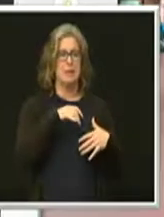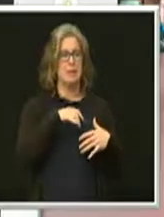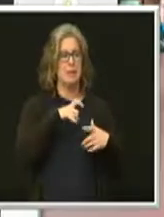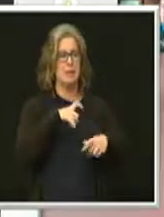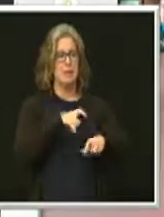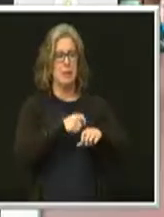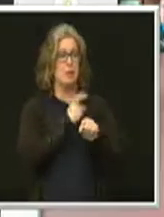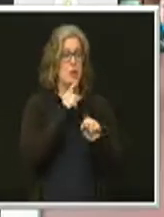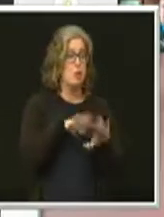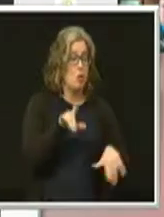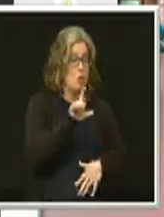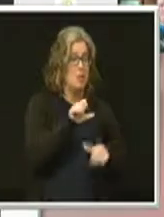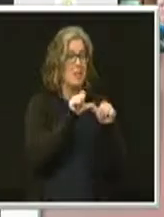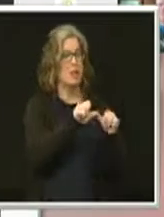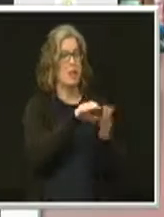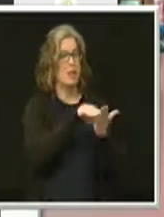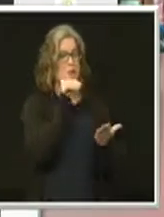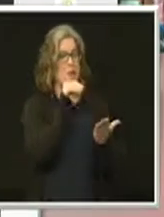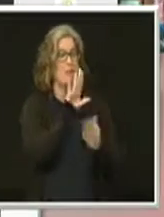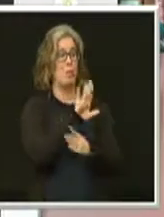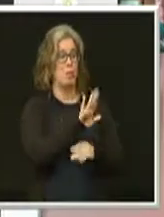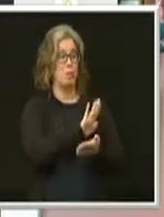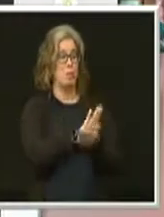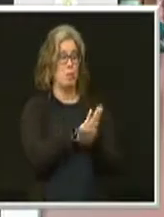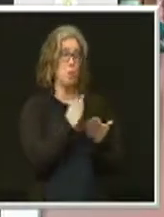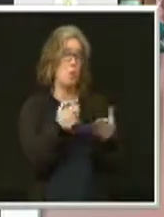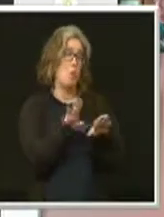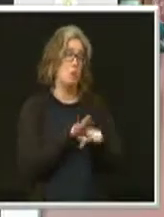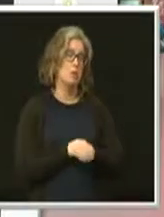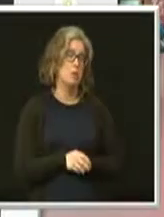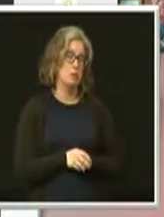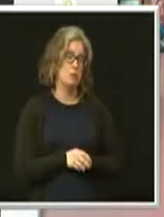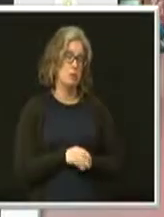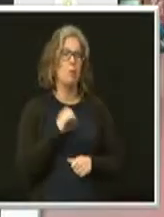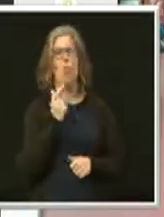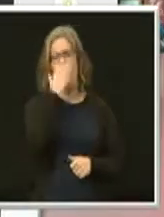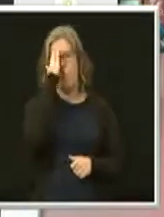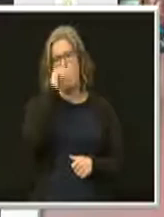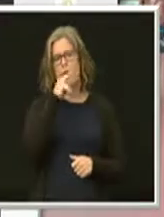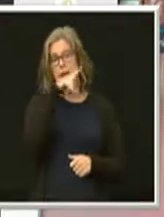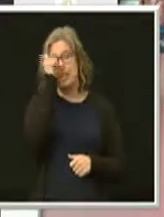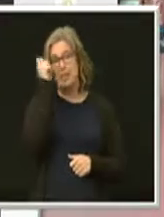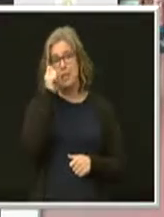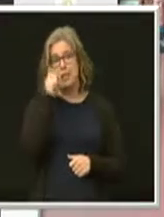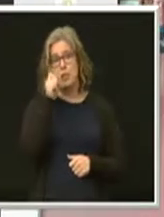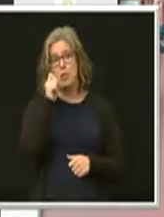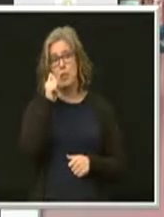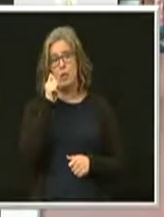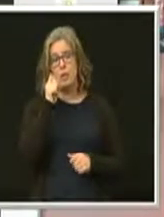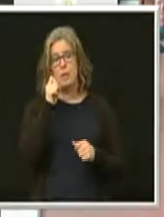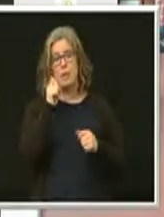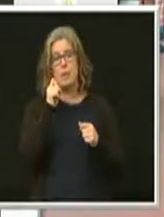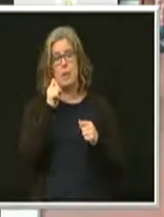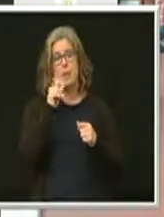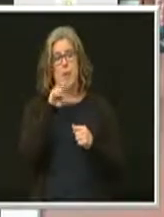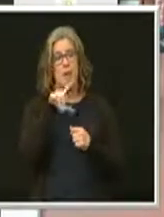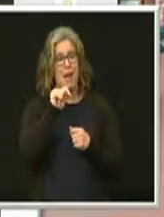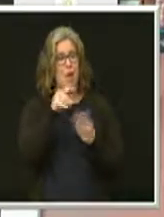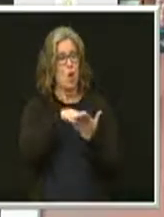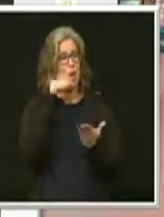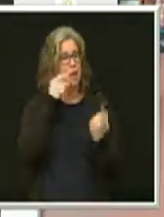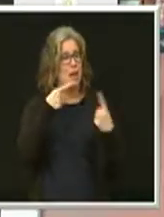Louisville keep learning even though schools are closed. We all know about that summer melt in learning and education that takes place in the